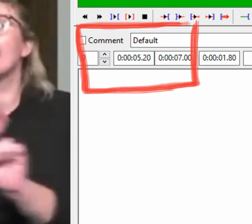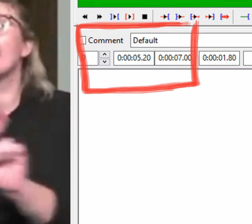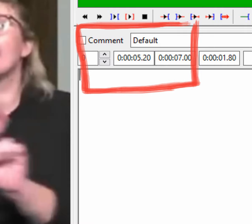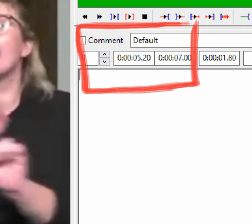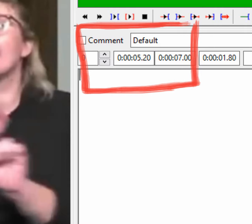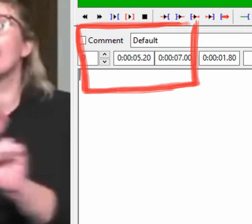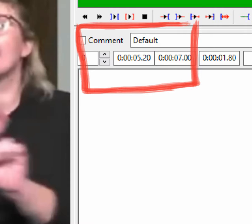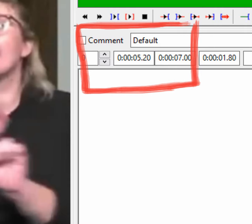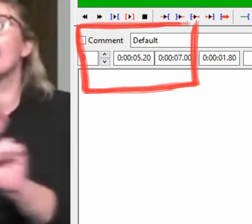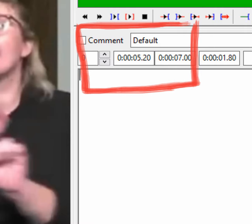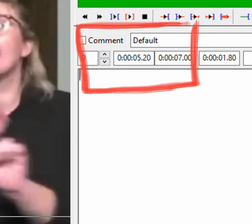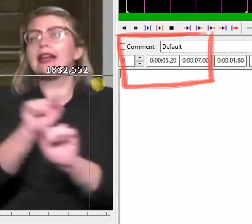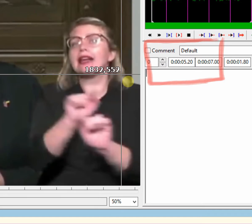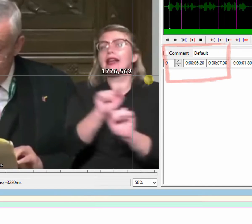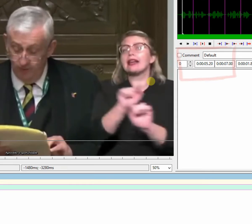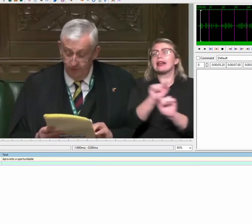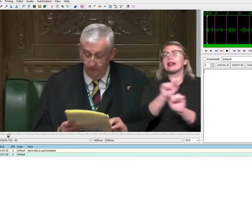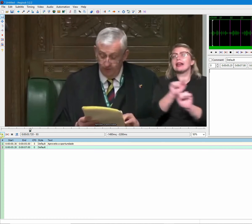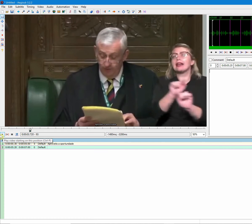and adjust it as necessary.